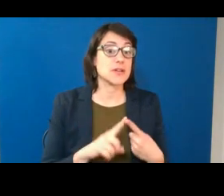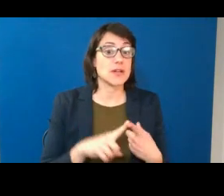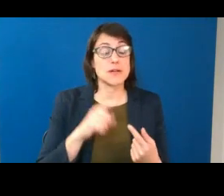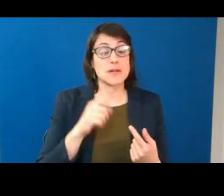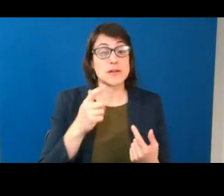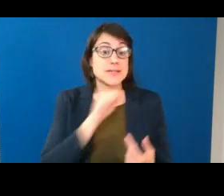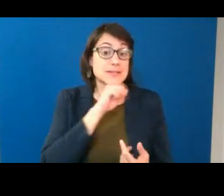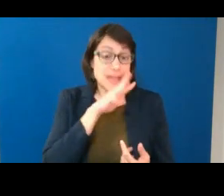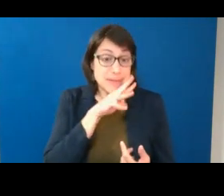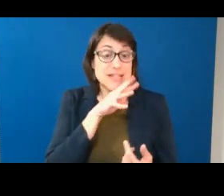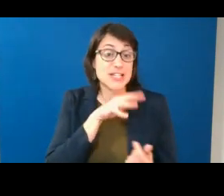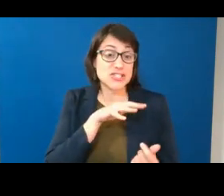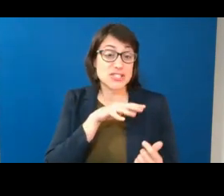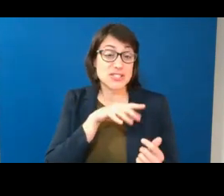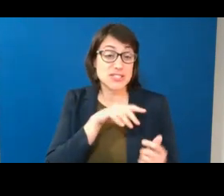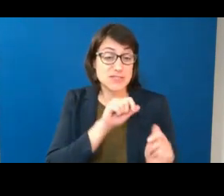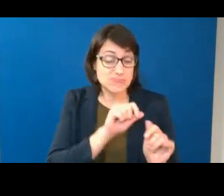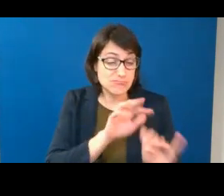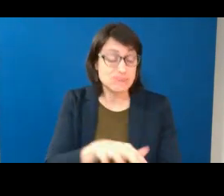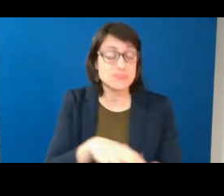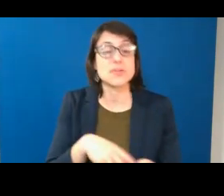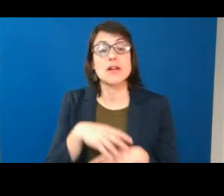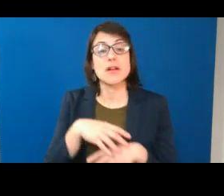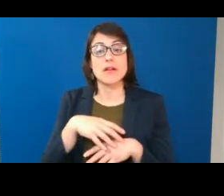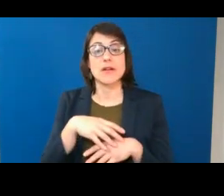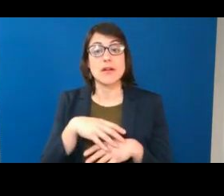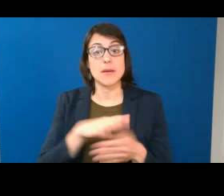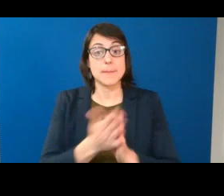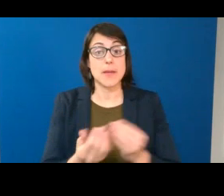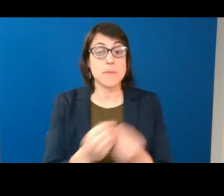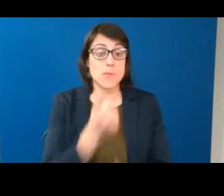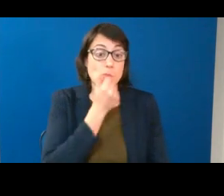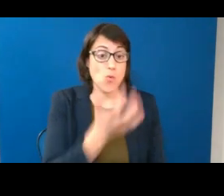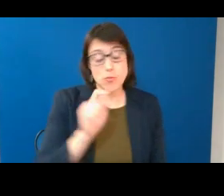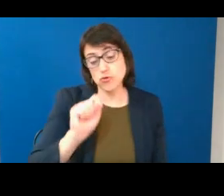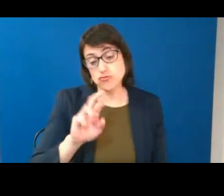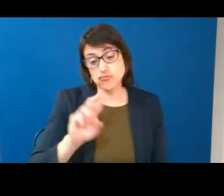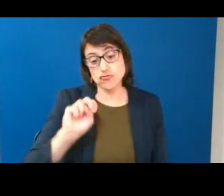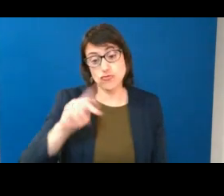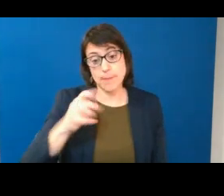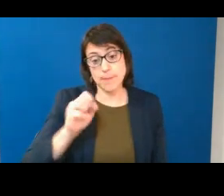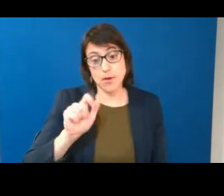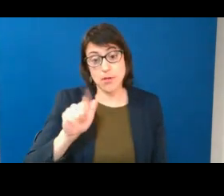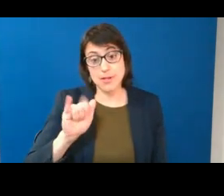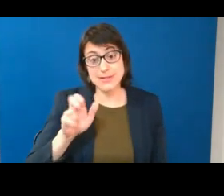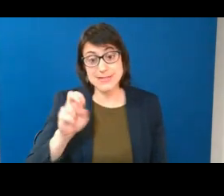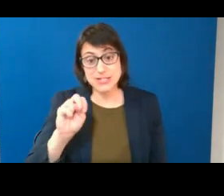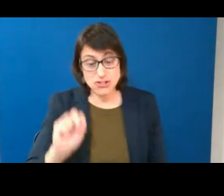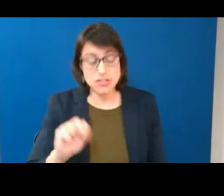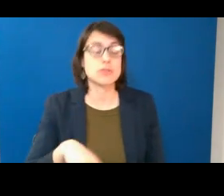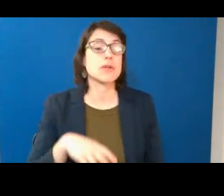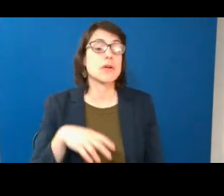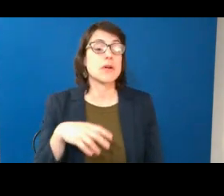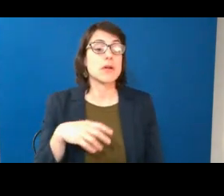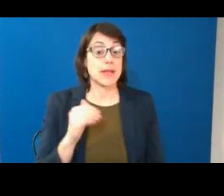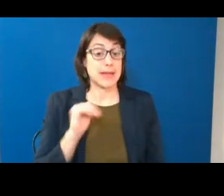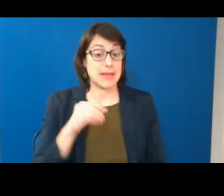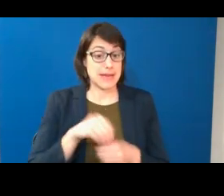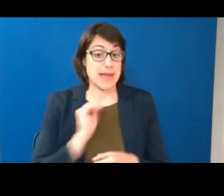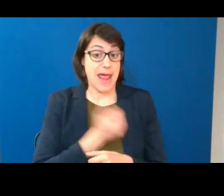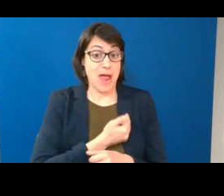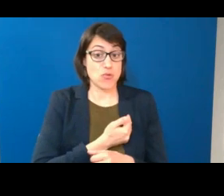water quality, but also flooding and of course marine debris. And at our reserve, marine debris actually does end up